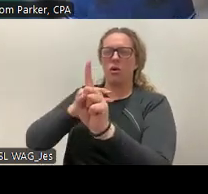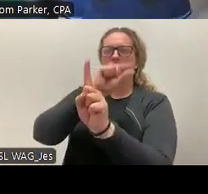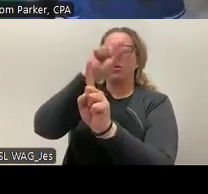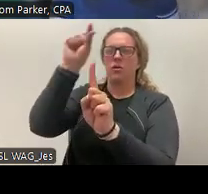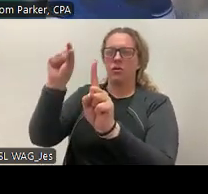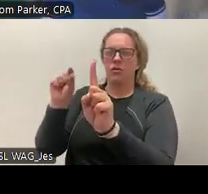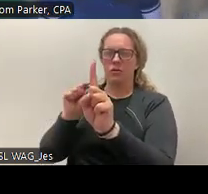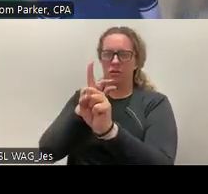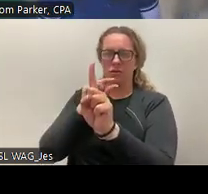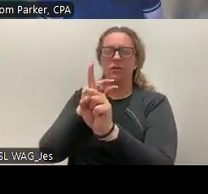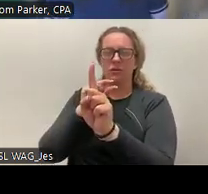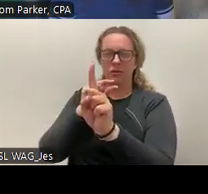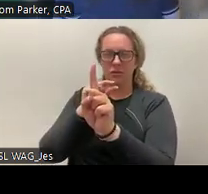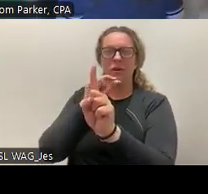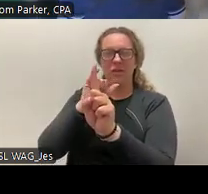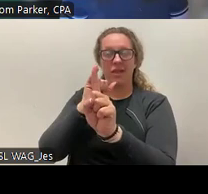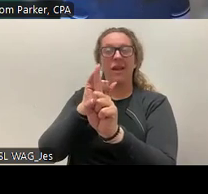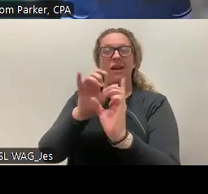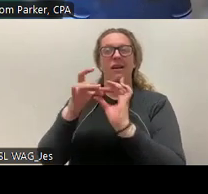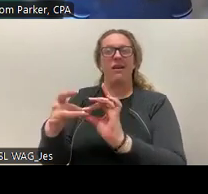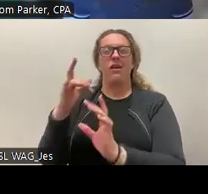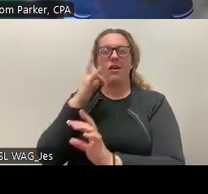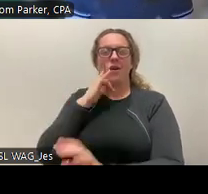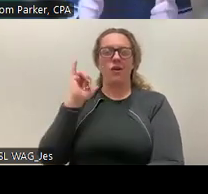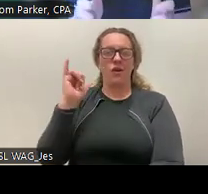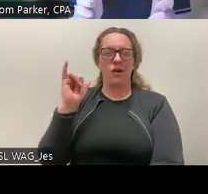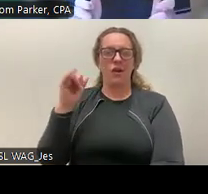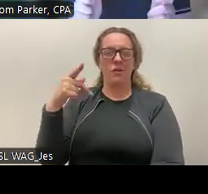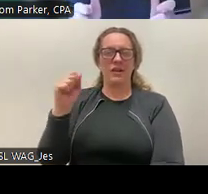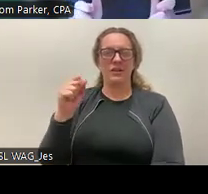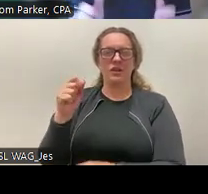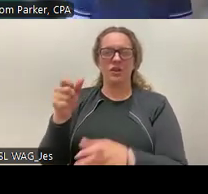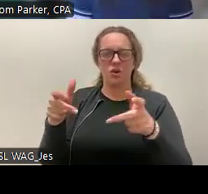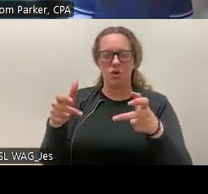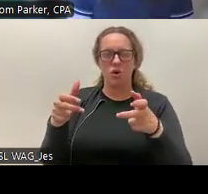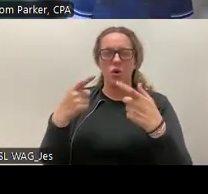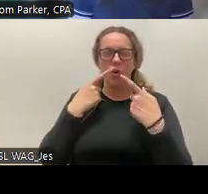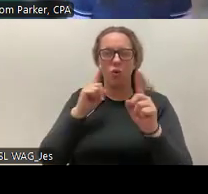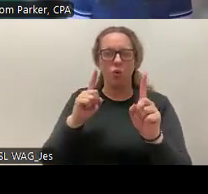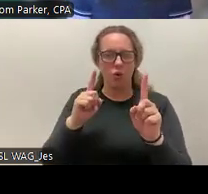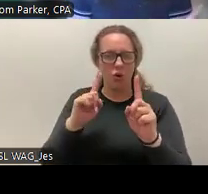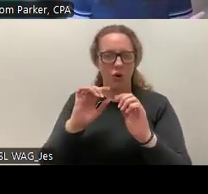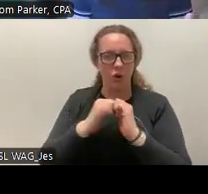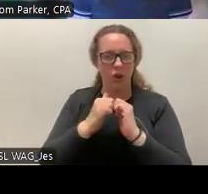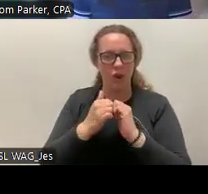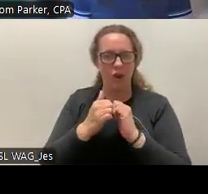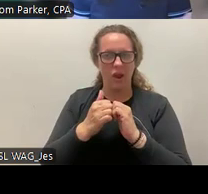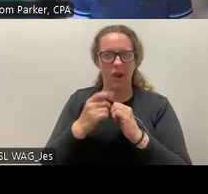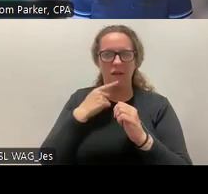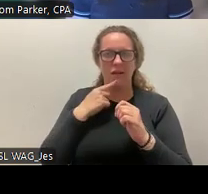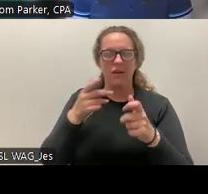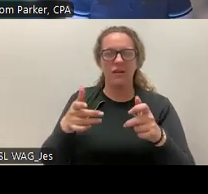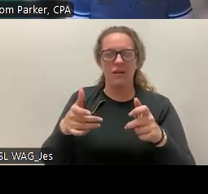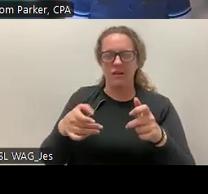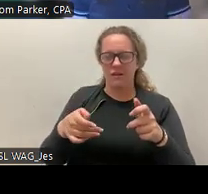kind of also falls into the way a PlayStation controller works. You can just flick the analog stick. On